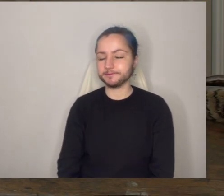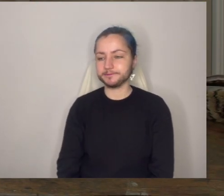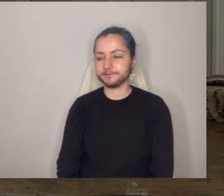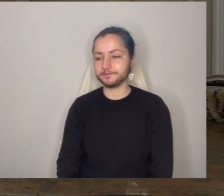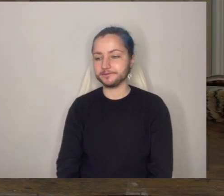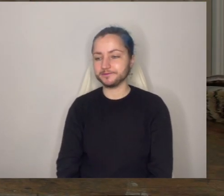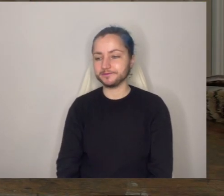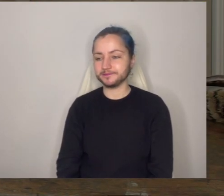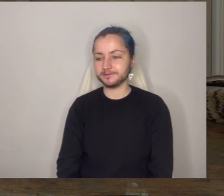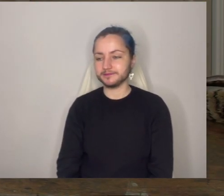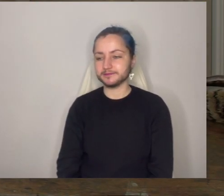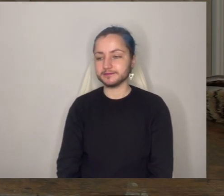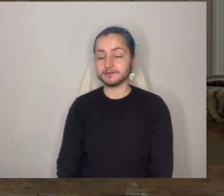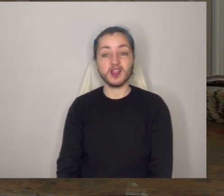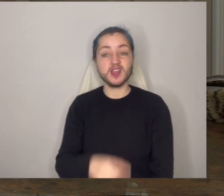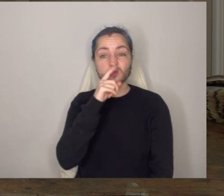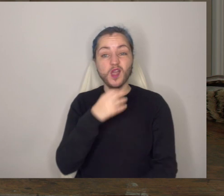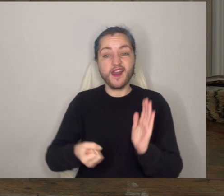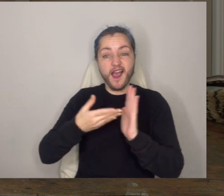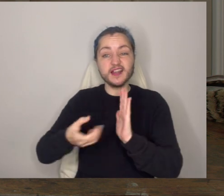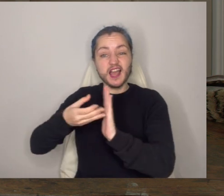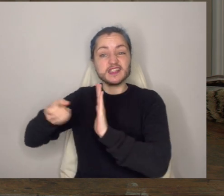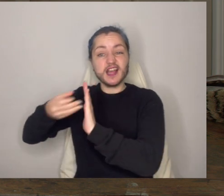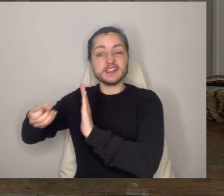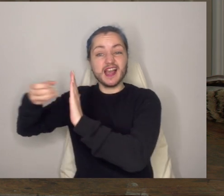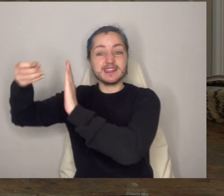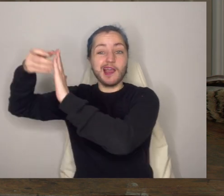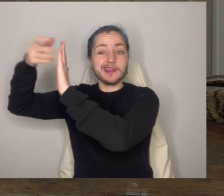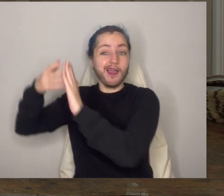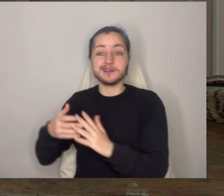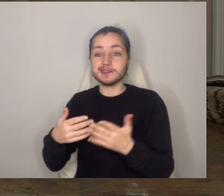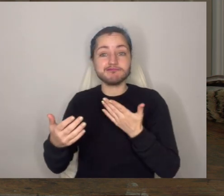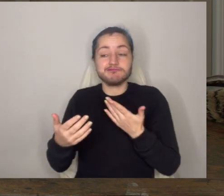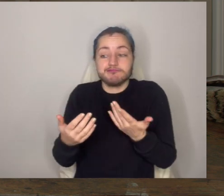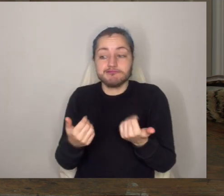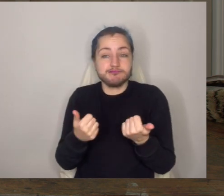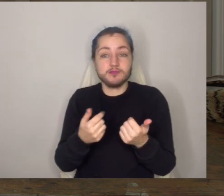So you can see that's just how you start linking them together.